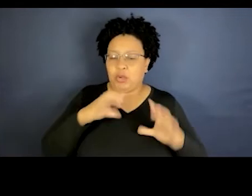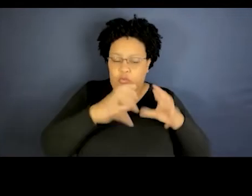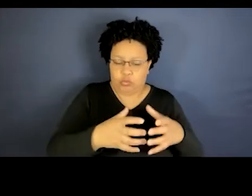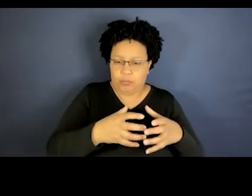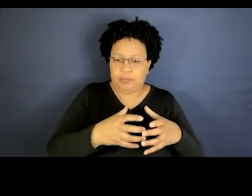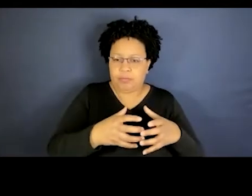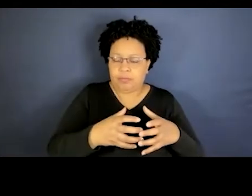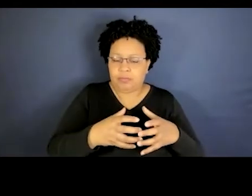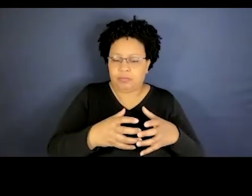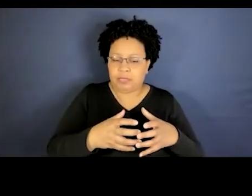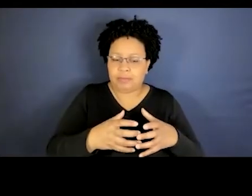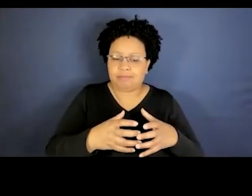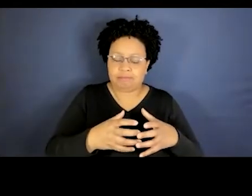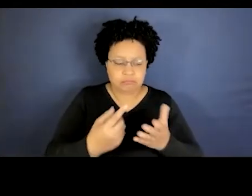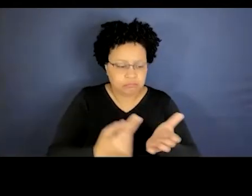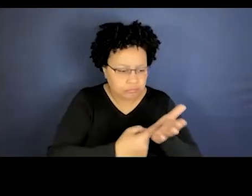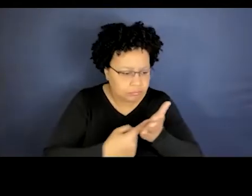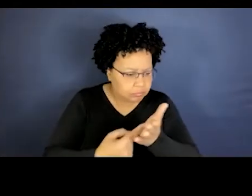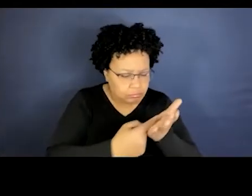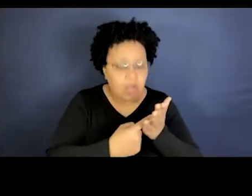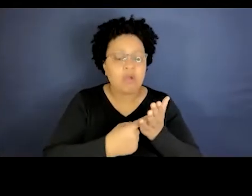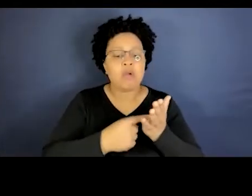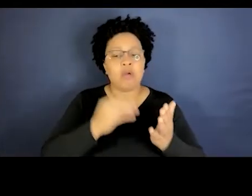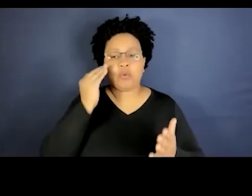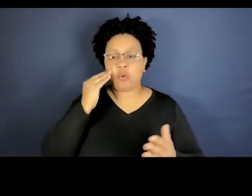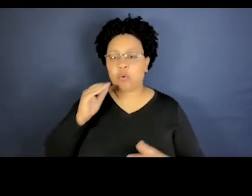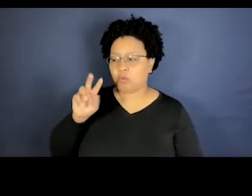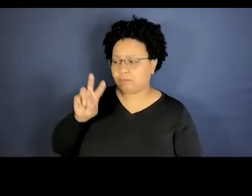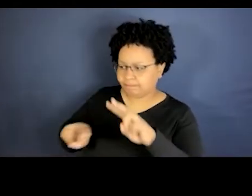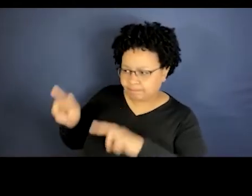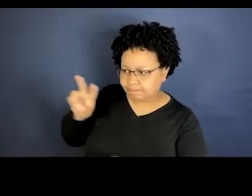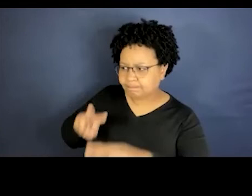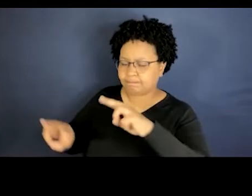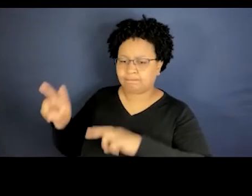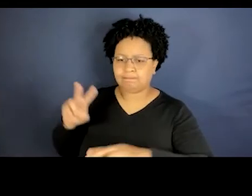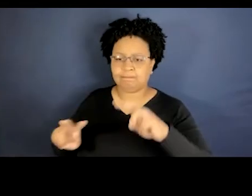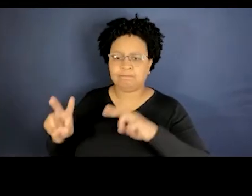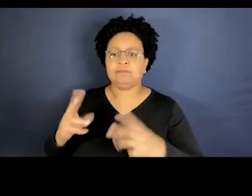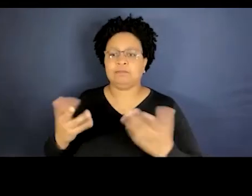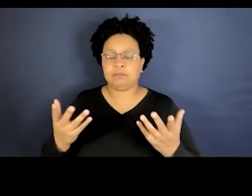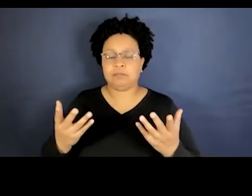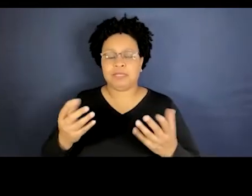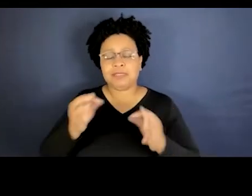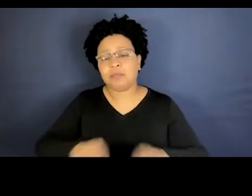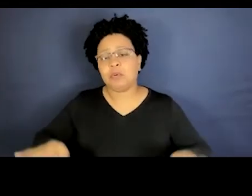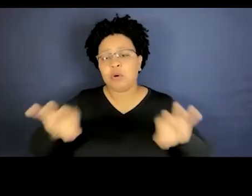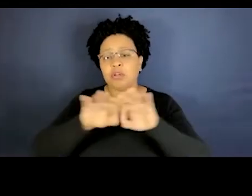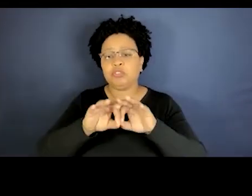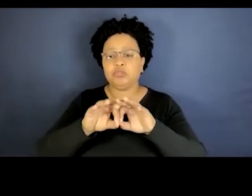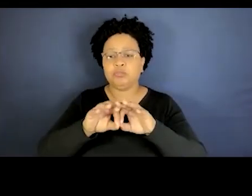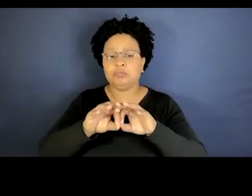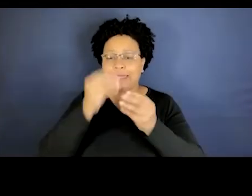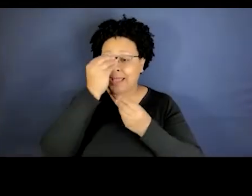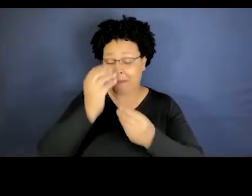look for. And I think it's important for us to spread the word to other African Americans that they need to be looking